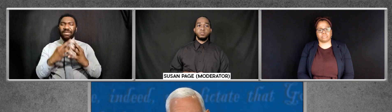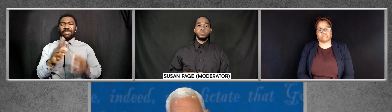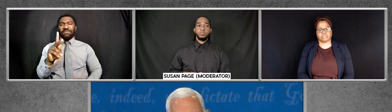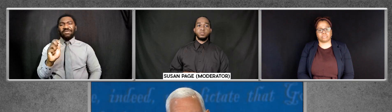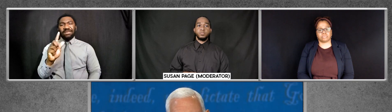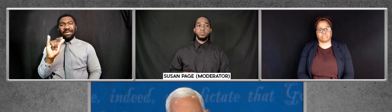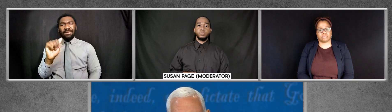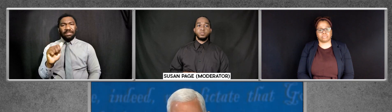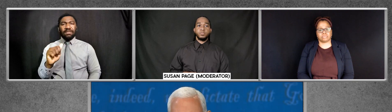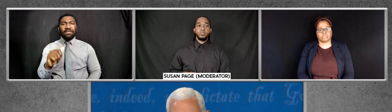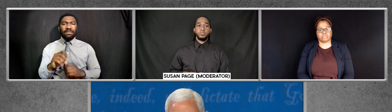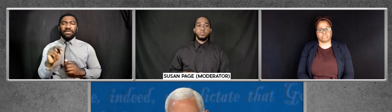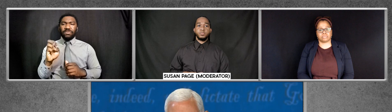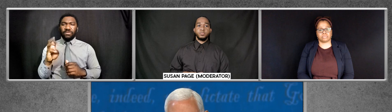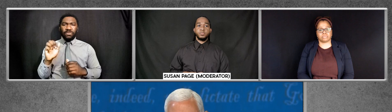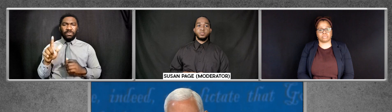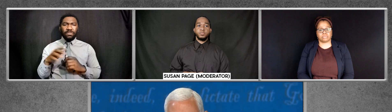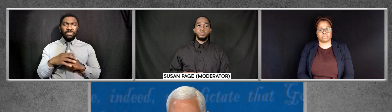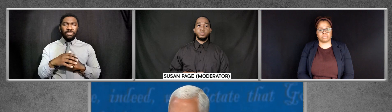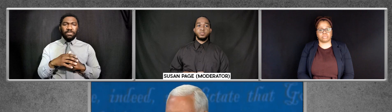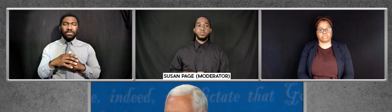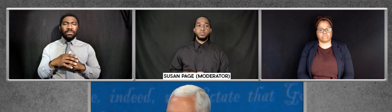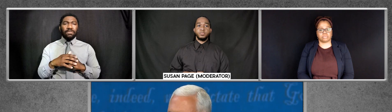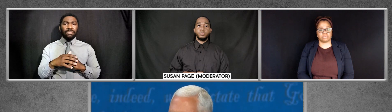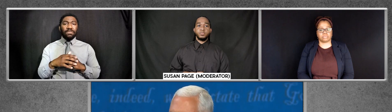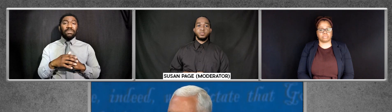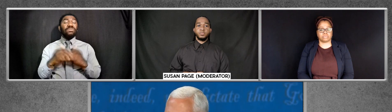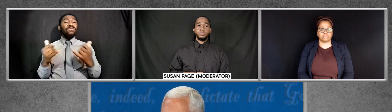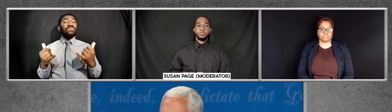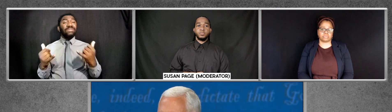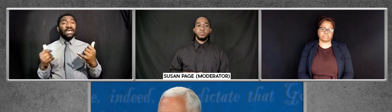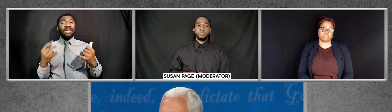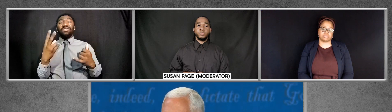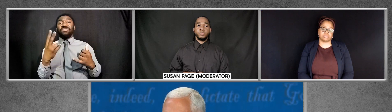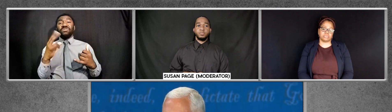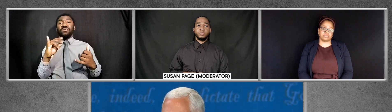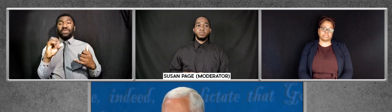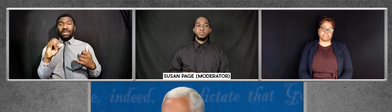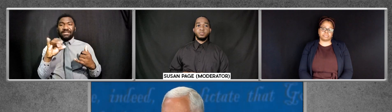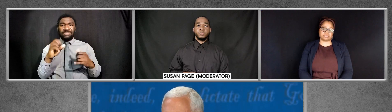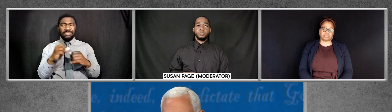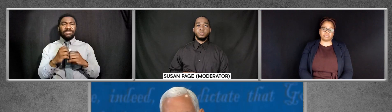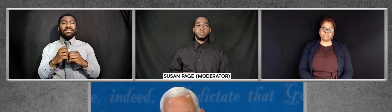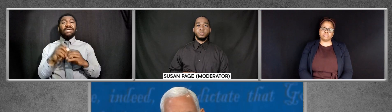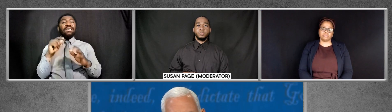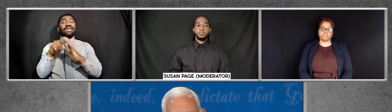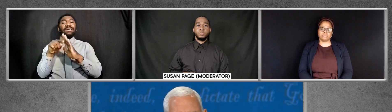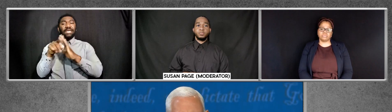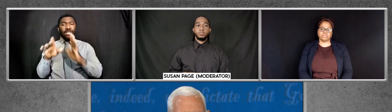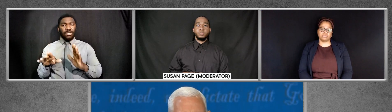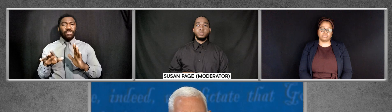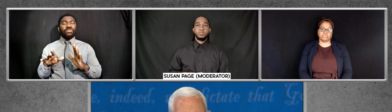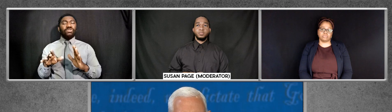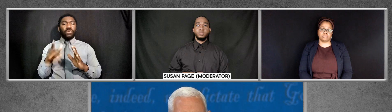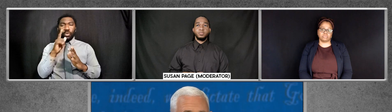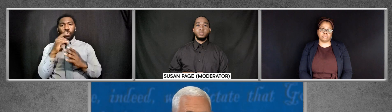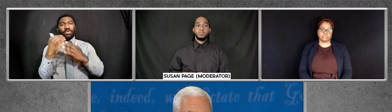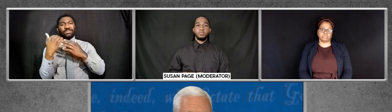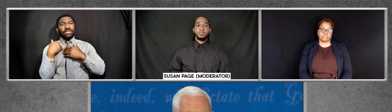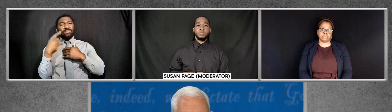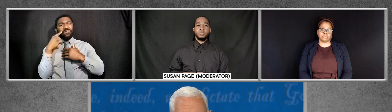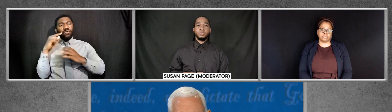City. Today, two of the ISIS killers responsible for Kayla Mueller's murder